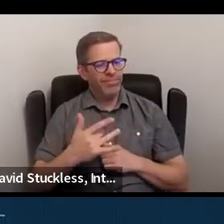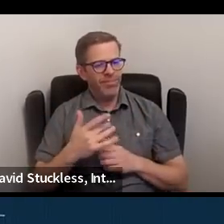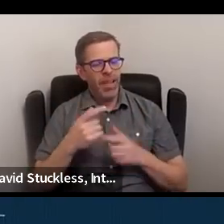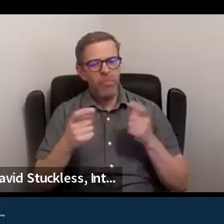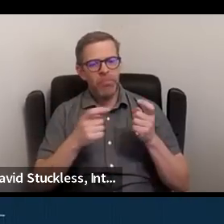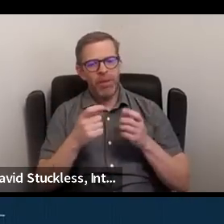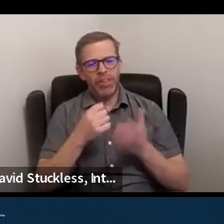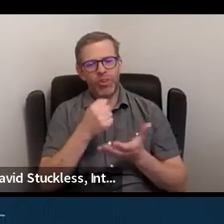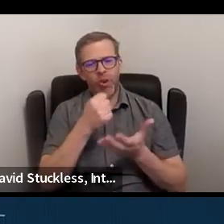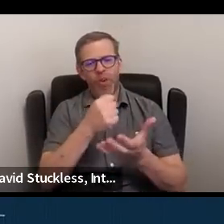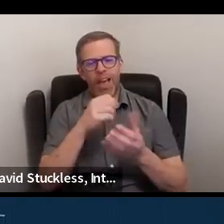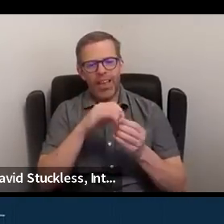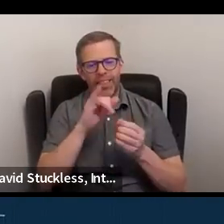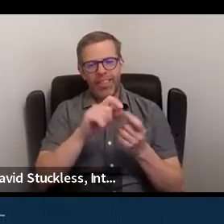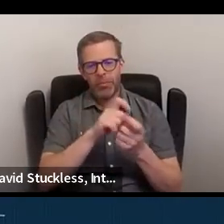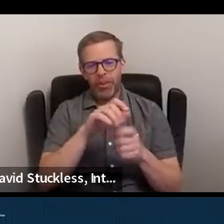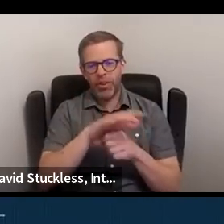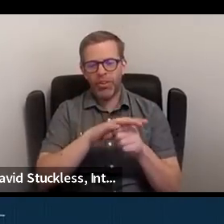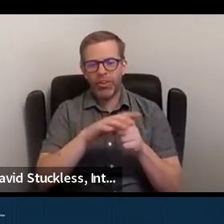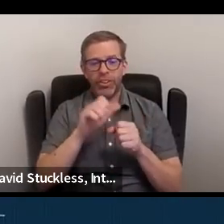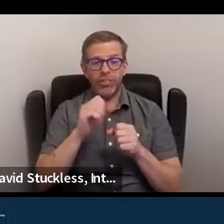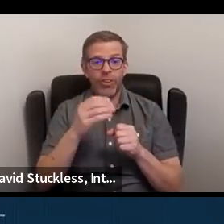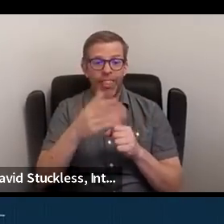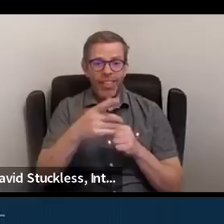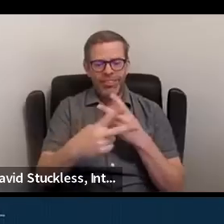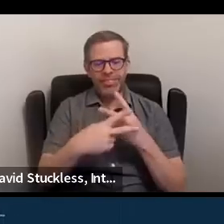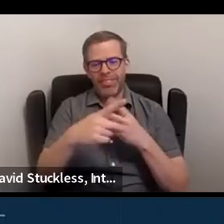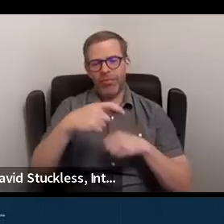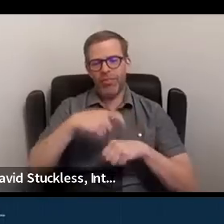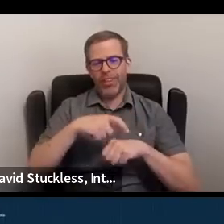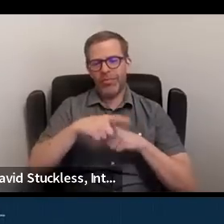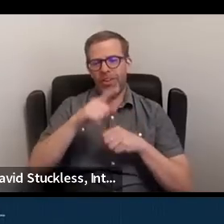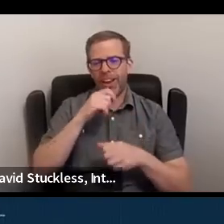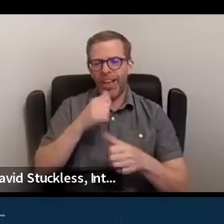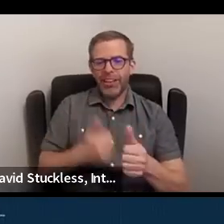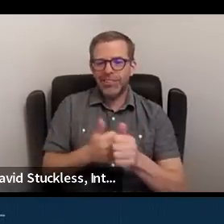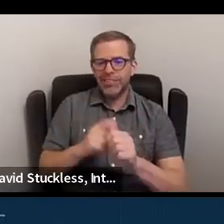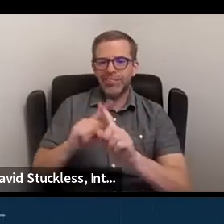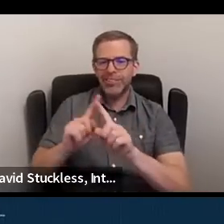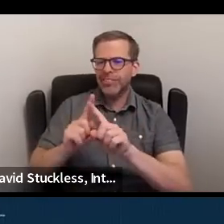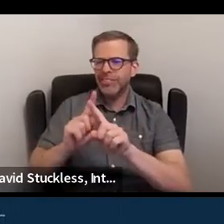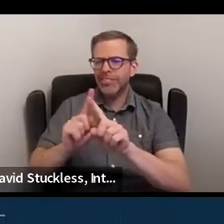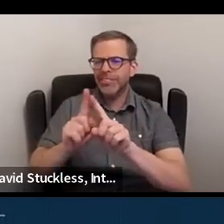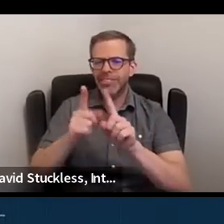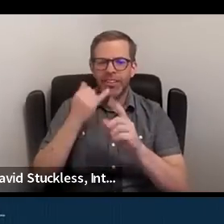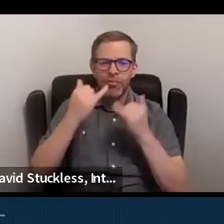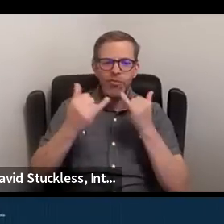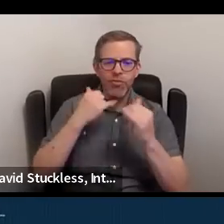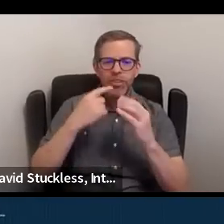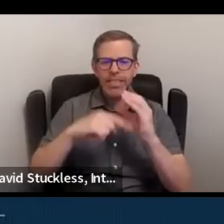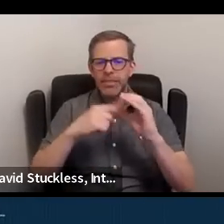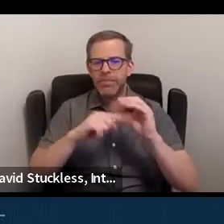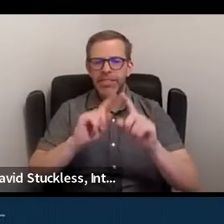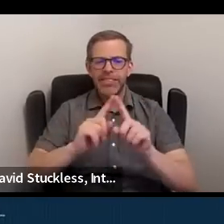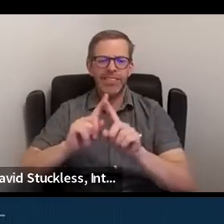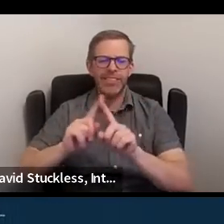particular area. So right there, it saves you a lot of time. You're not chasing people by phone or email. And in